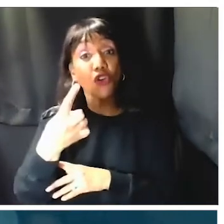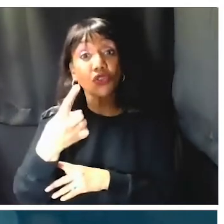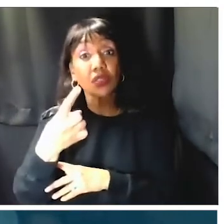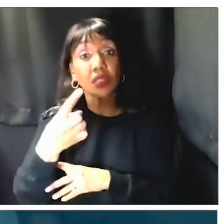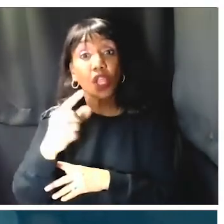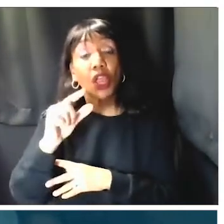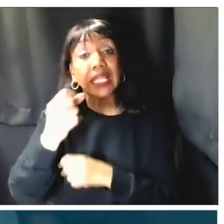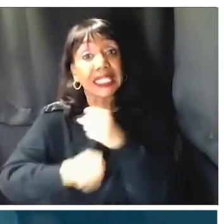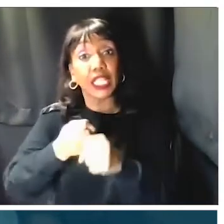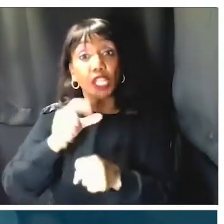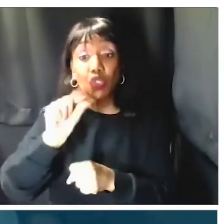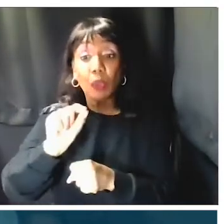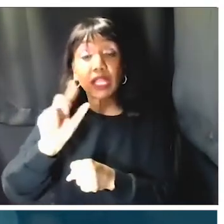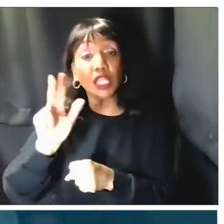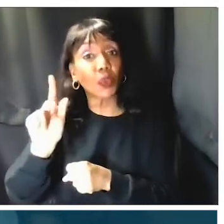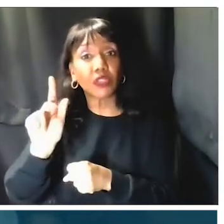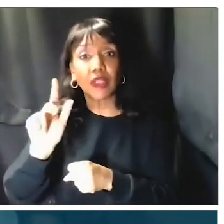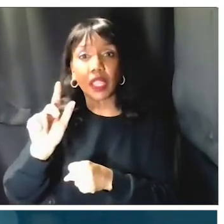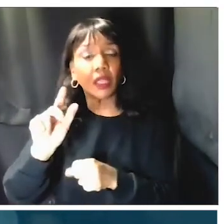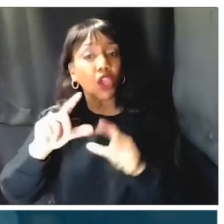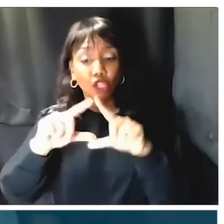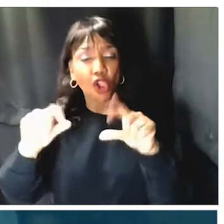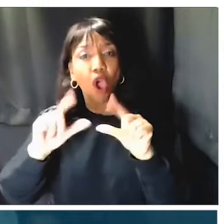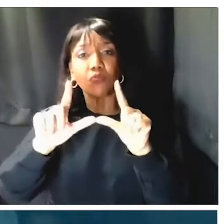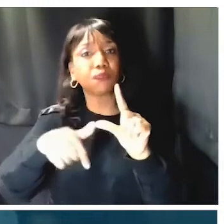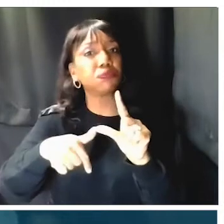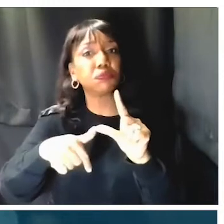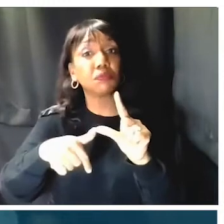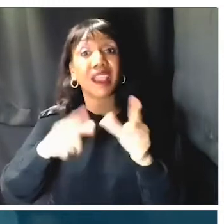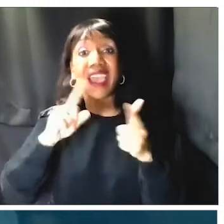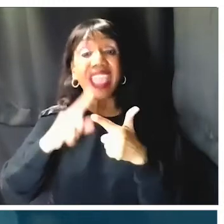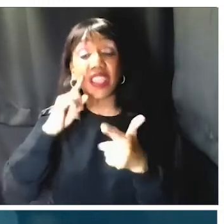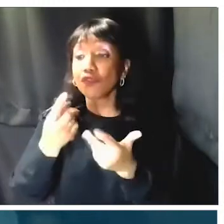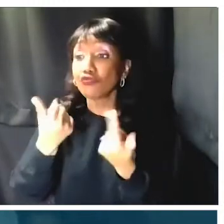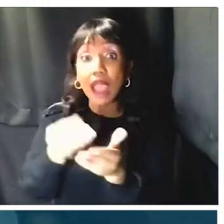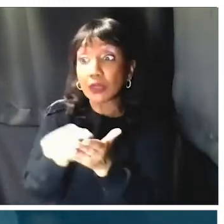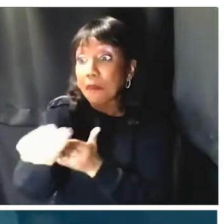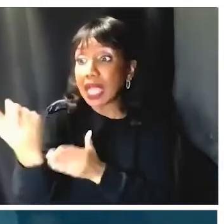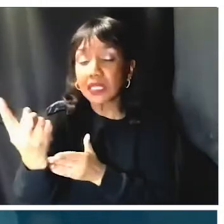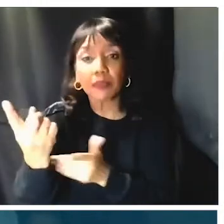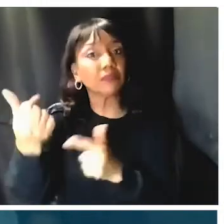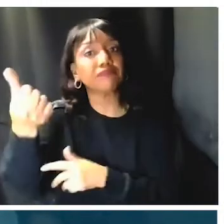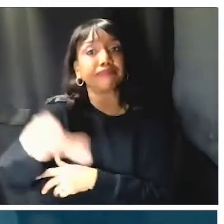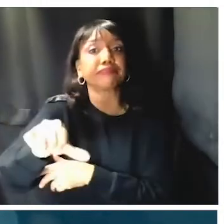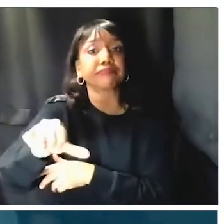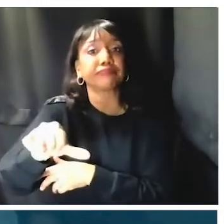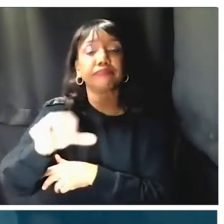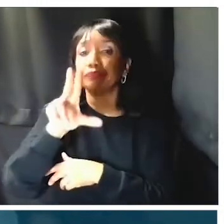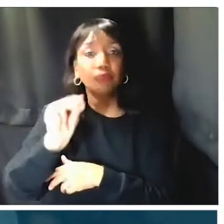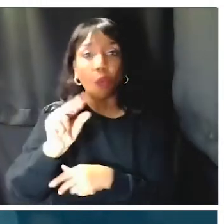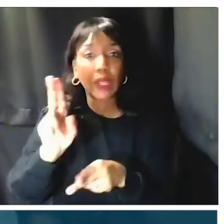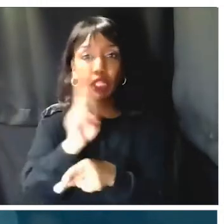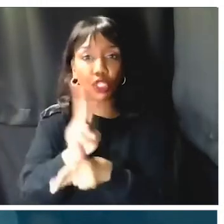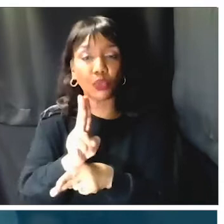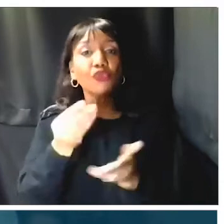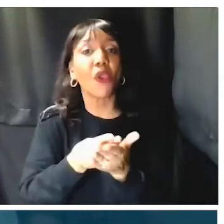2023, your card will no longer be valid and transactions that you make will be declined. You will need to obtain